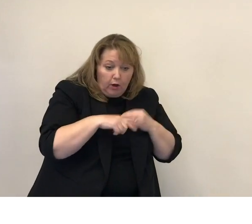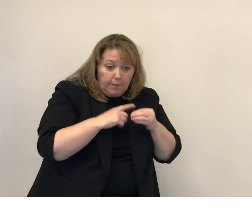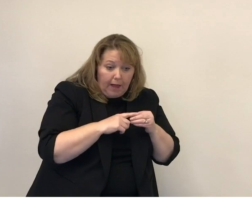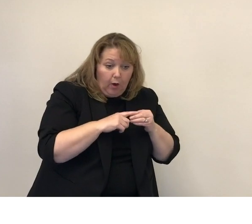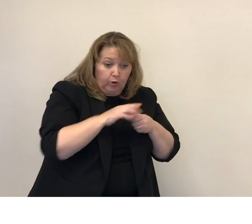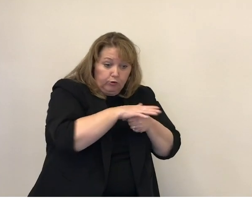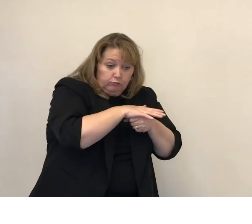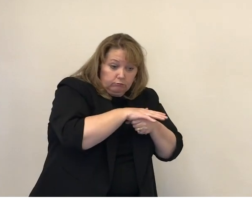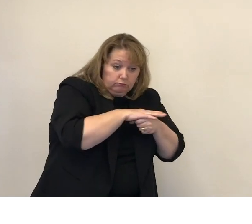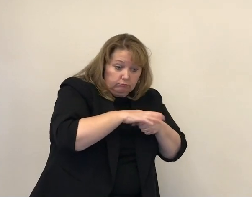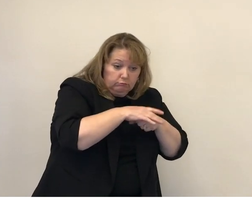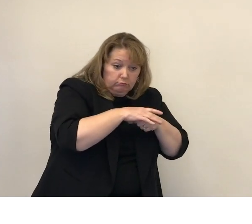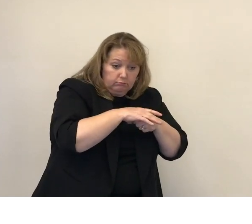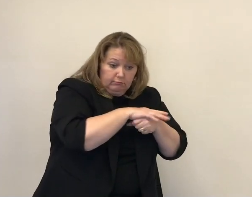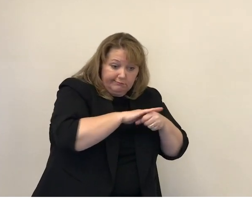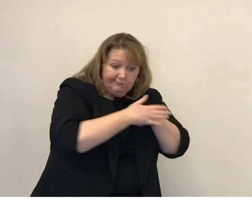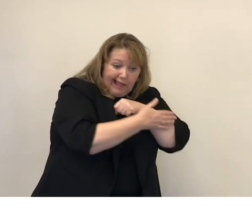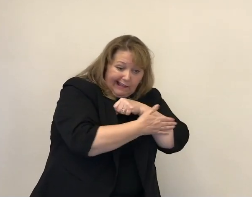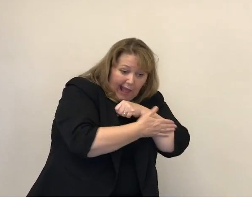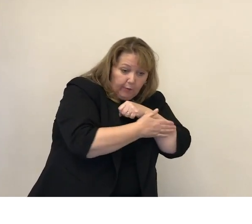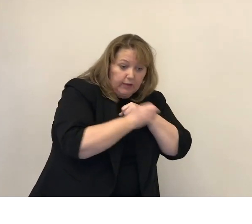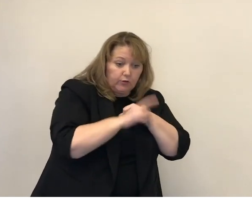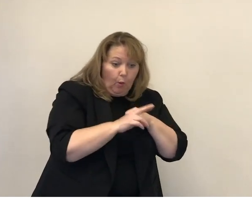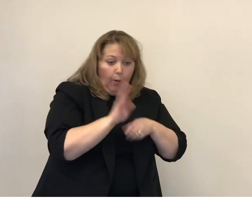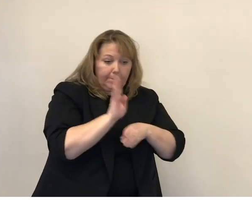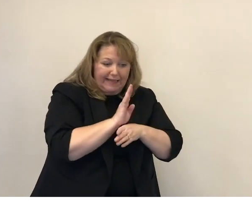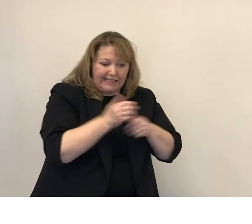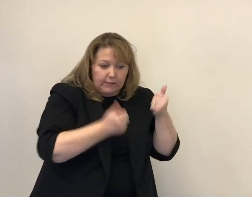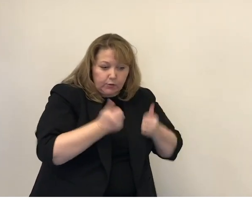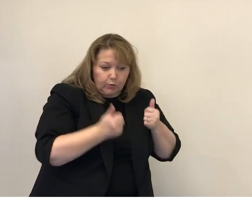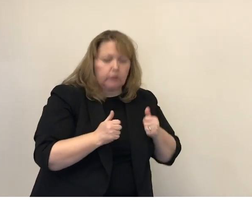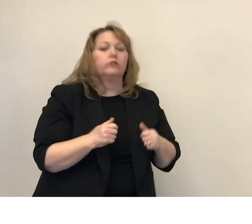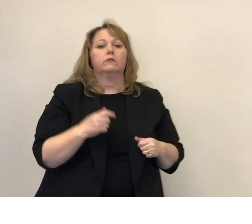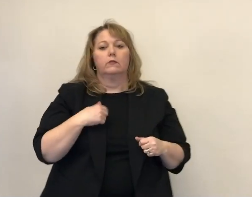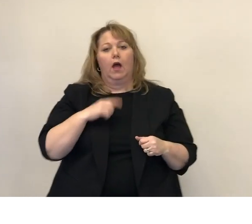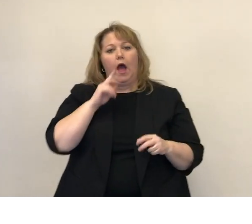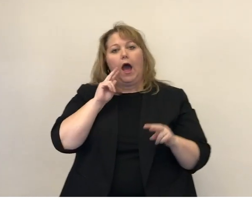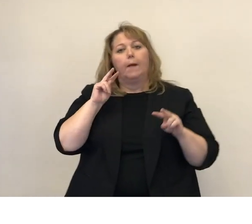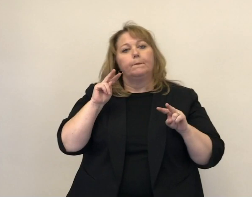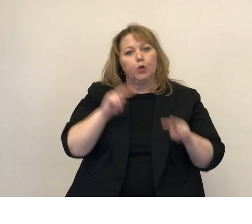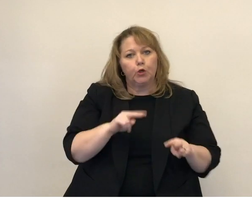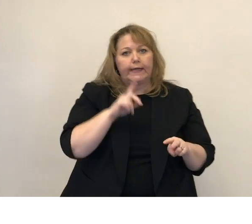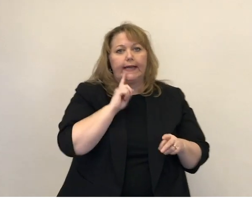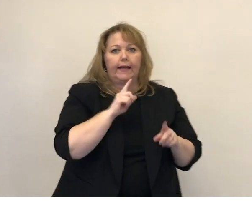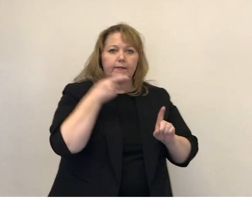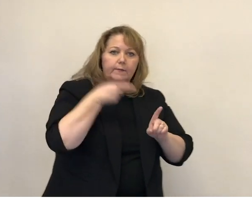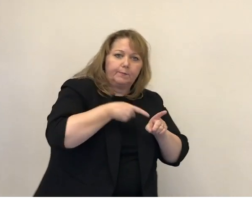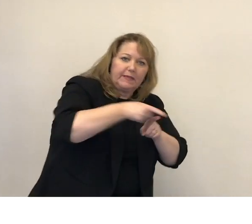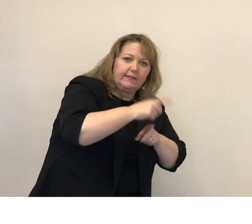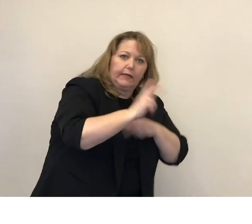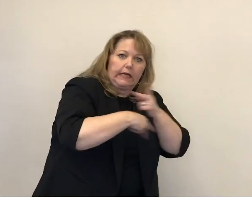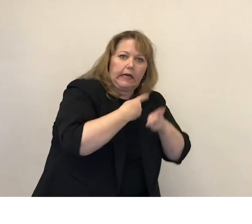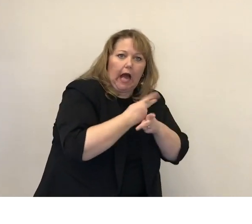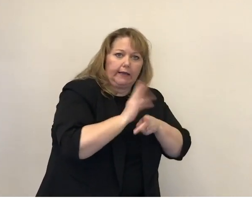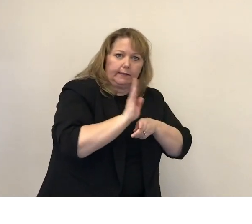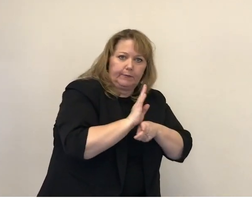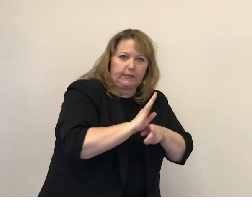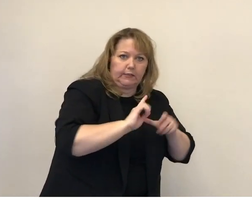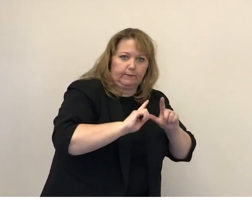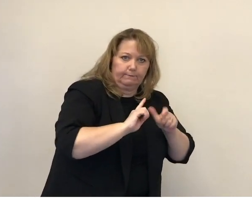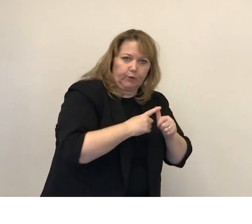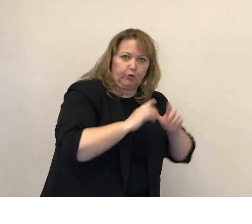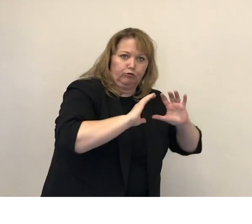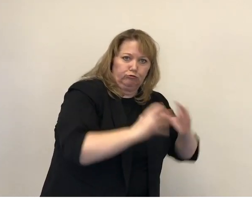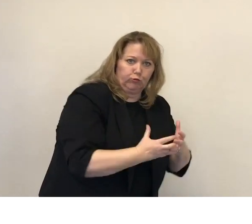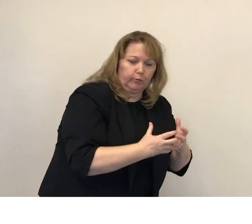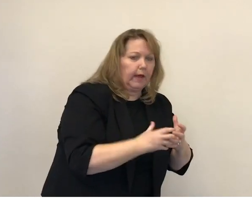than I am to geographical areas, but we can look at geographical areas if there's areas of the state that have had no issues, but